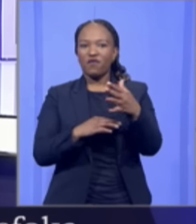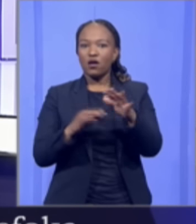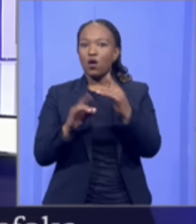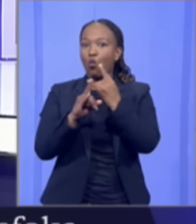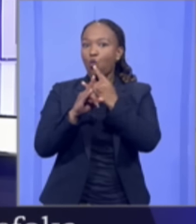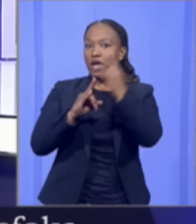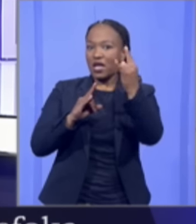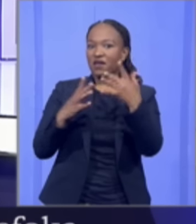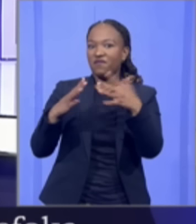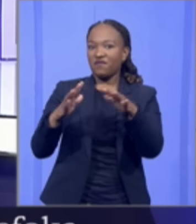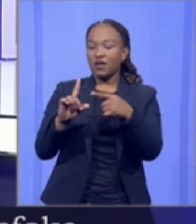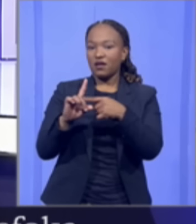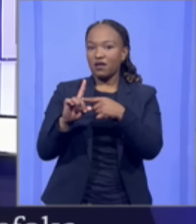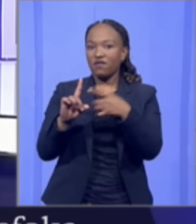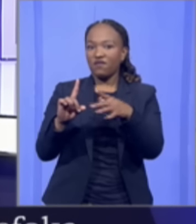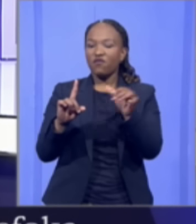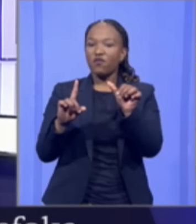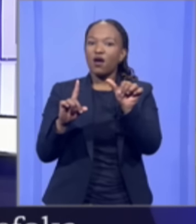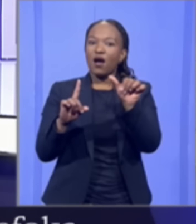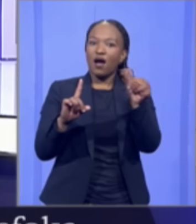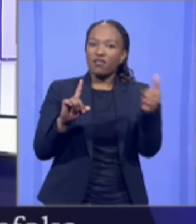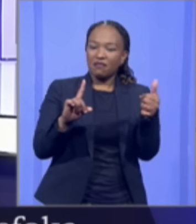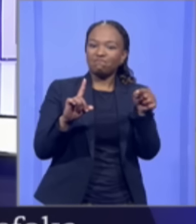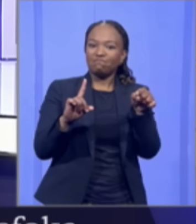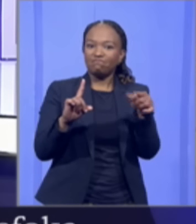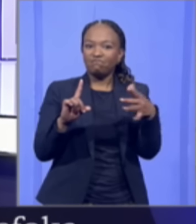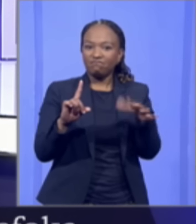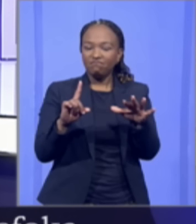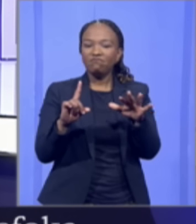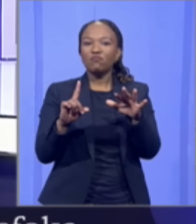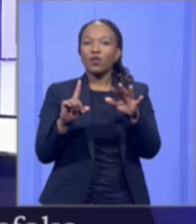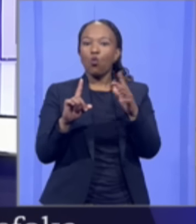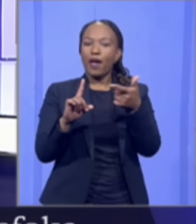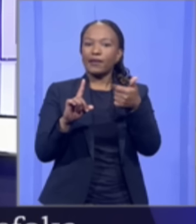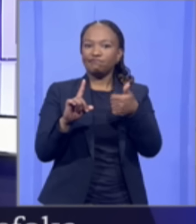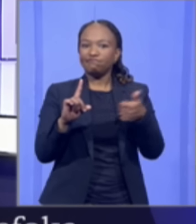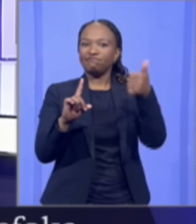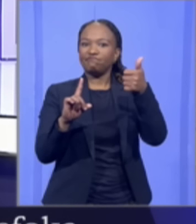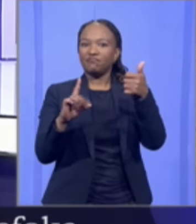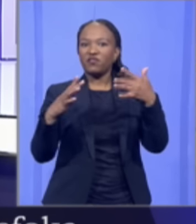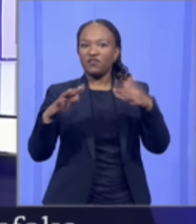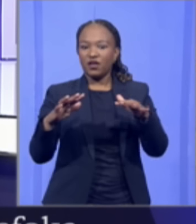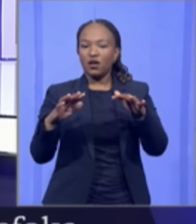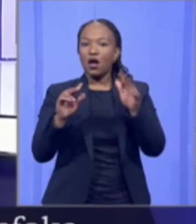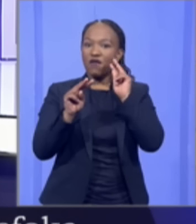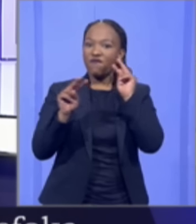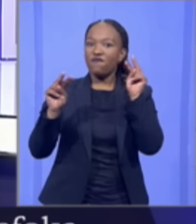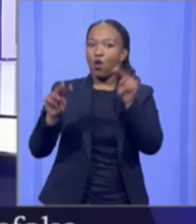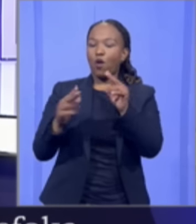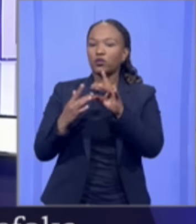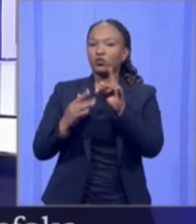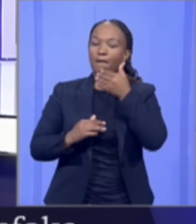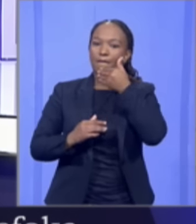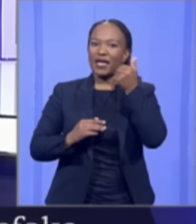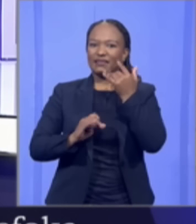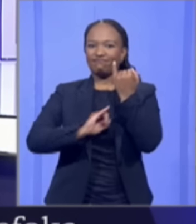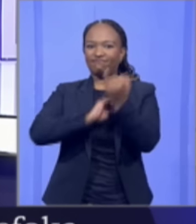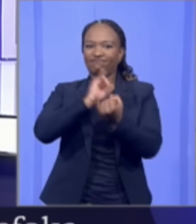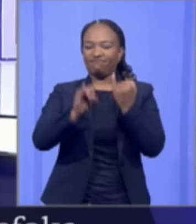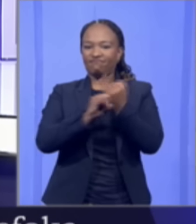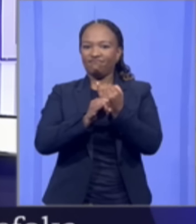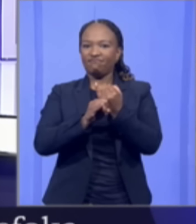le gore o na letšana e mpsa ya boditšhabatšhaba go kgetho e kaone ya babogedi go ba re ka re Viewers Choice Best New International Act